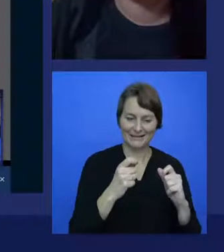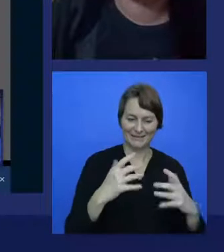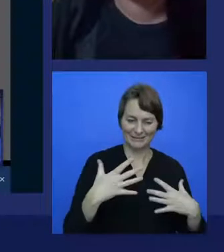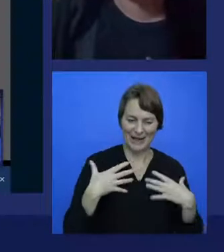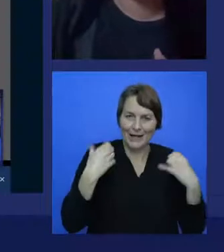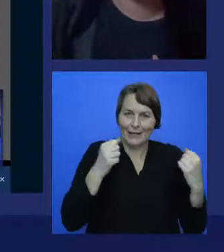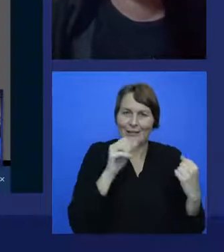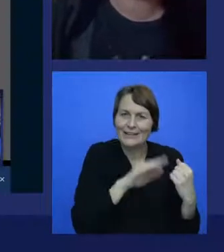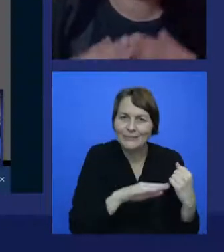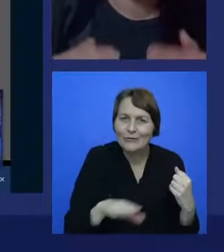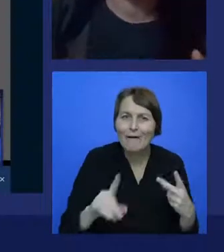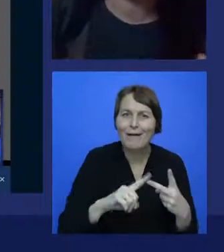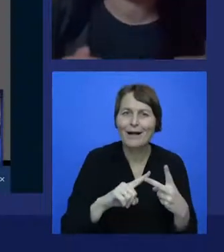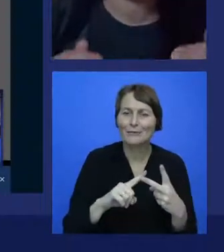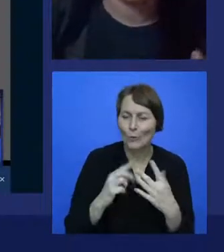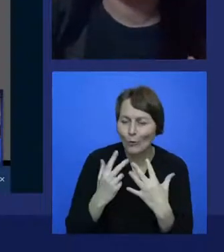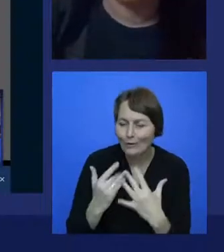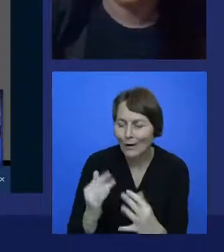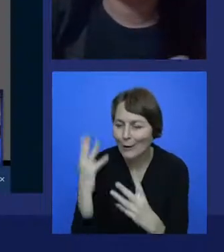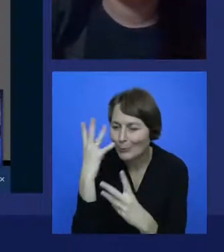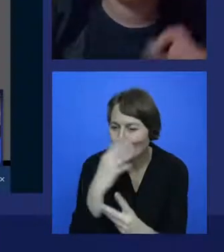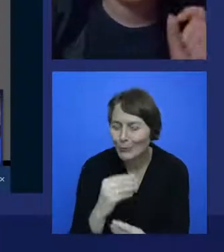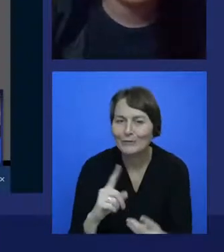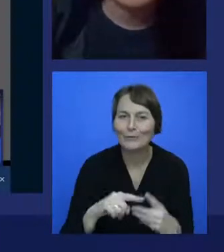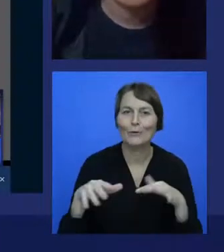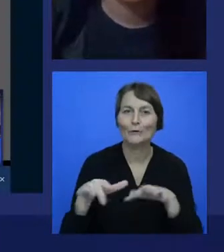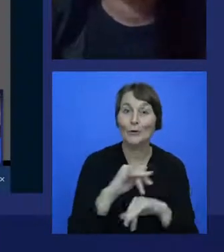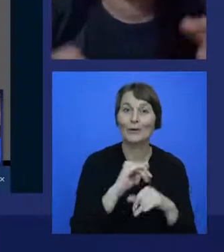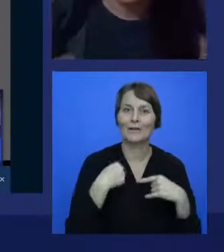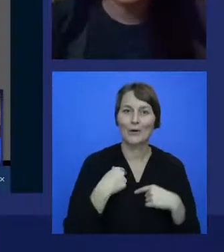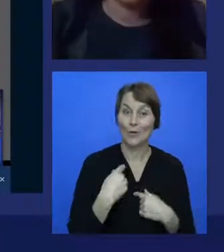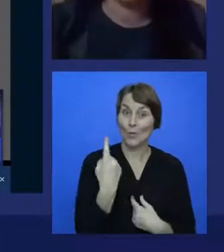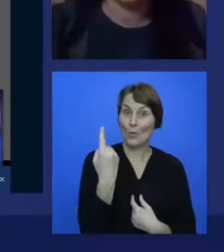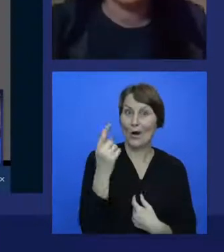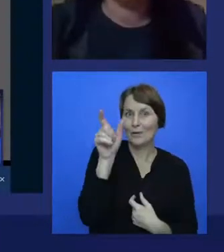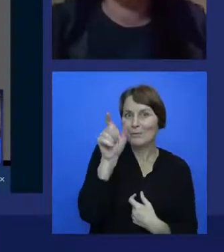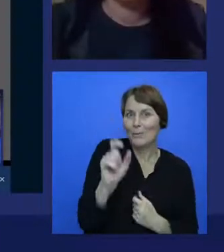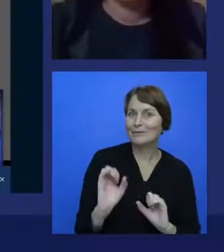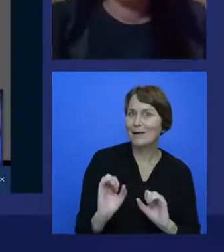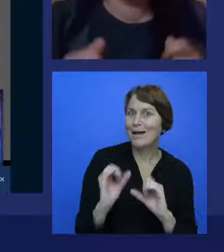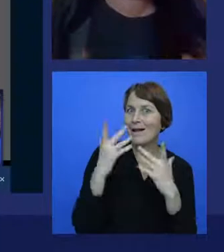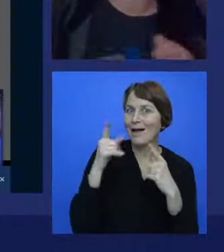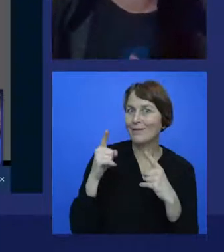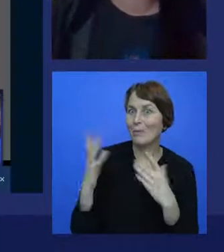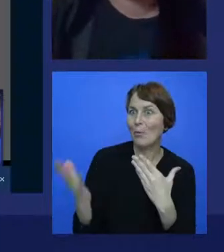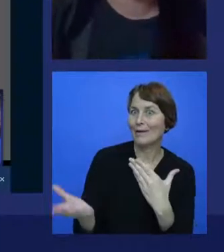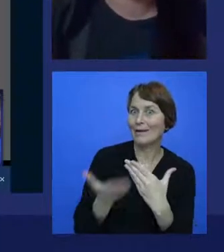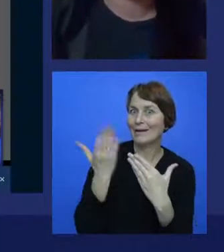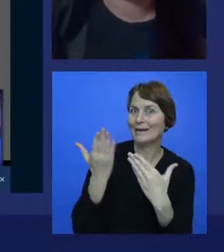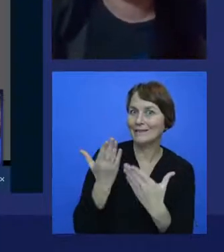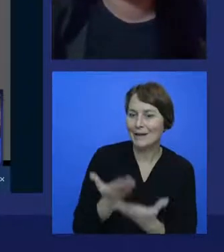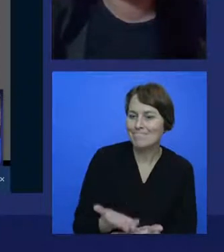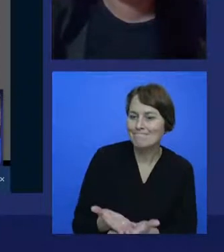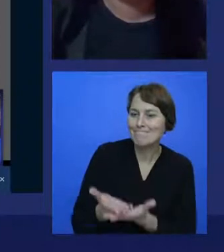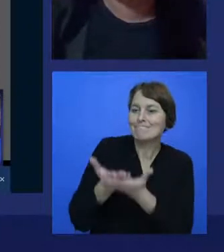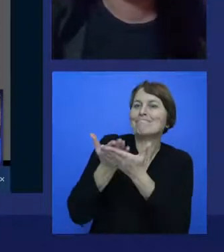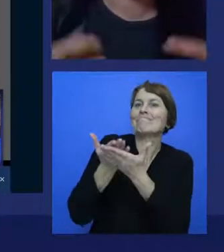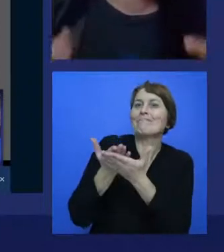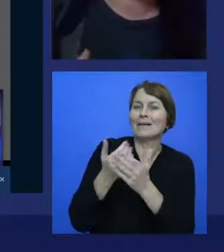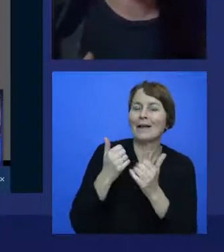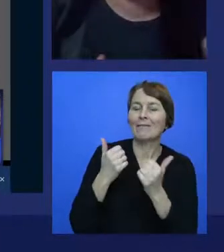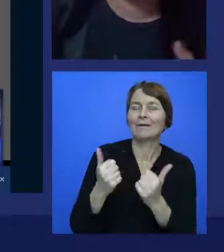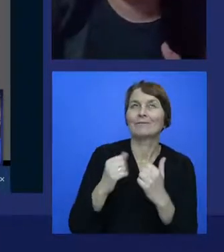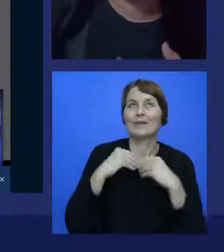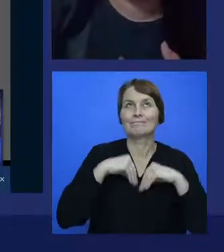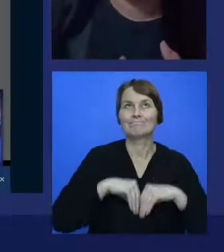social condition. To know even one life has breathed easier because you have lived, this is to have succeeded.